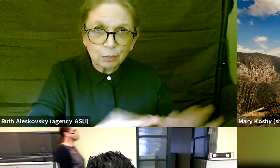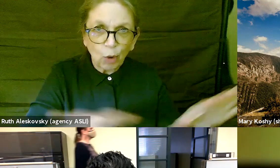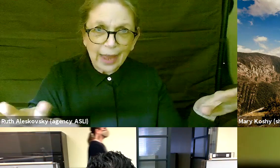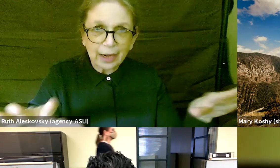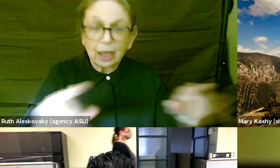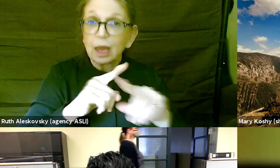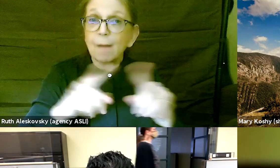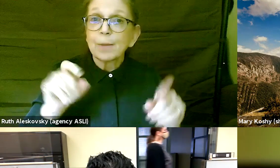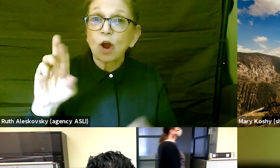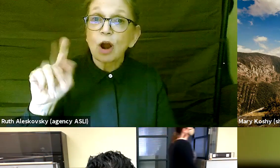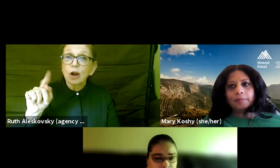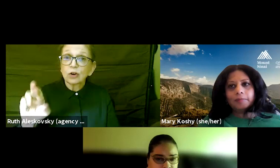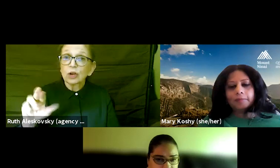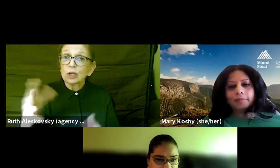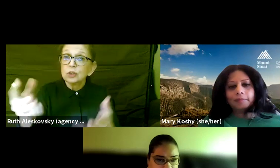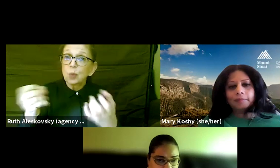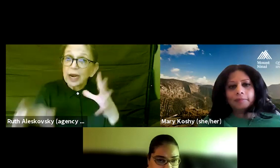add on that question?